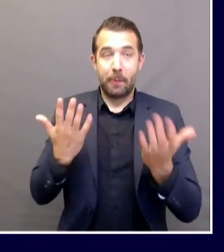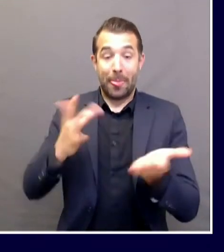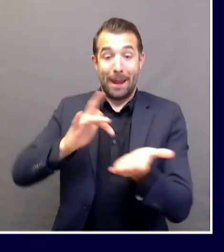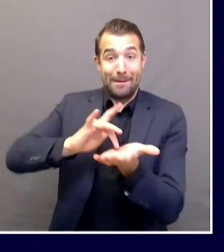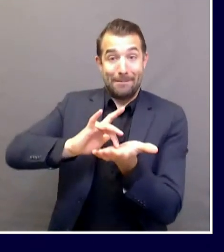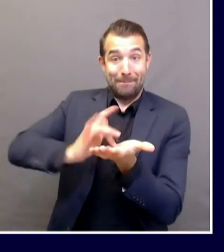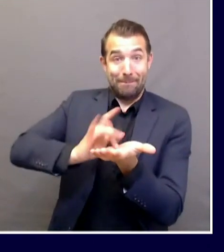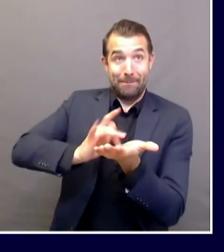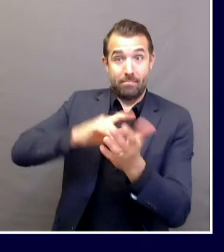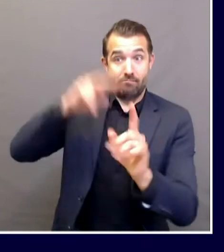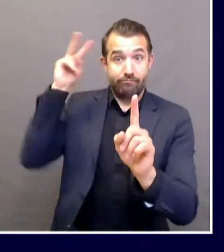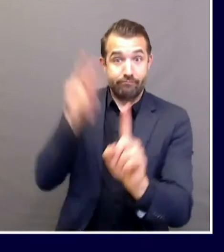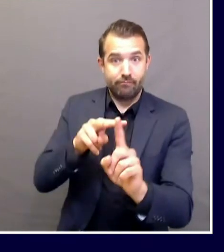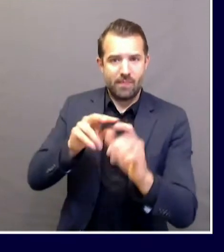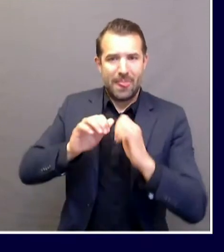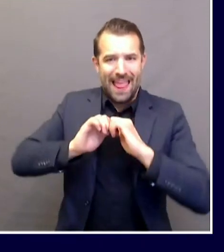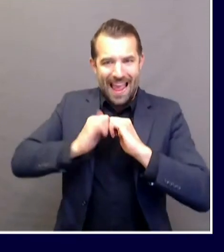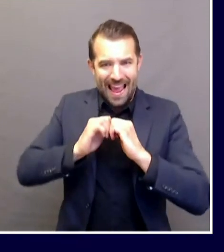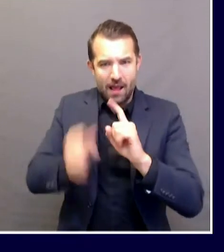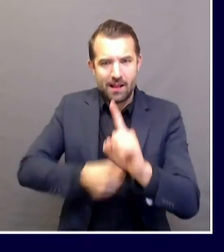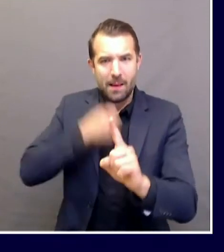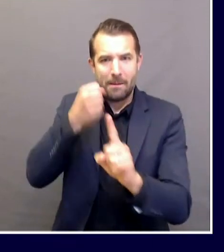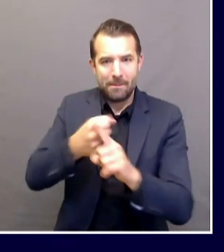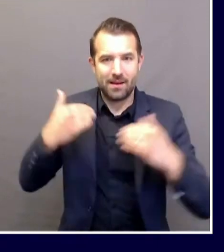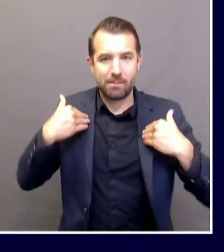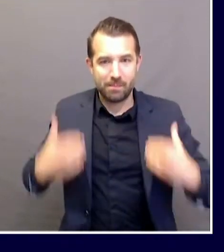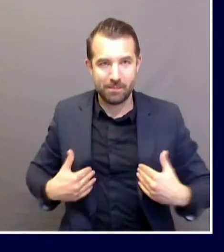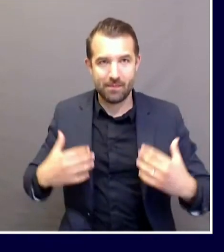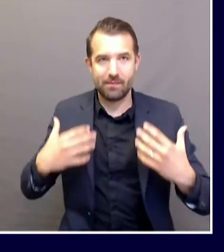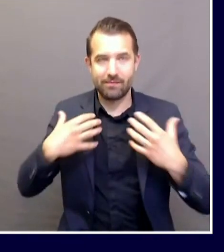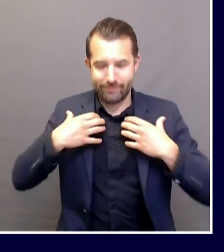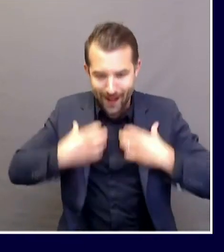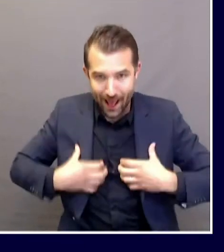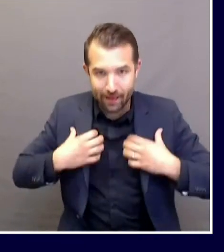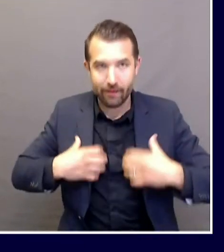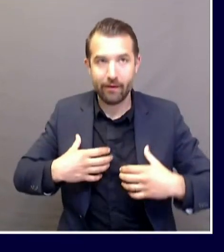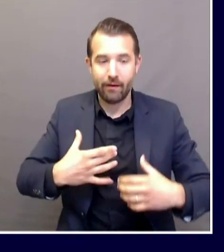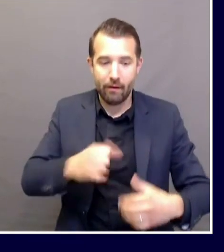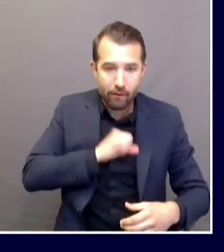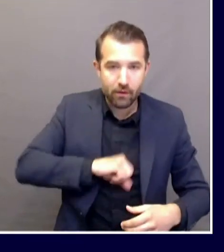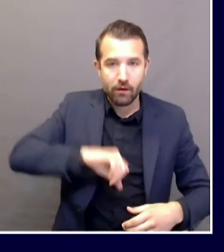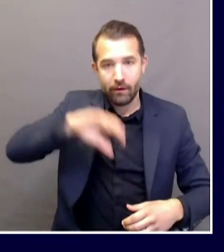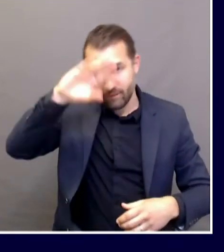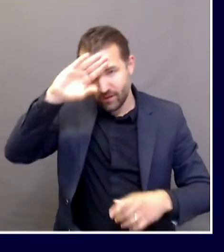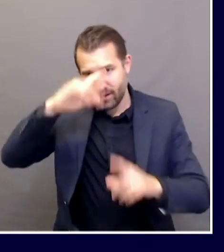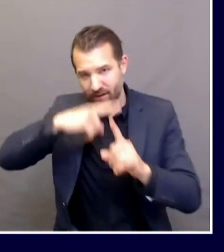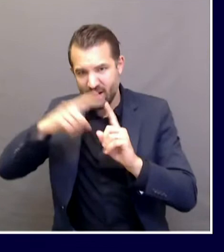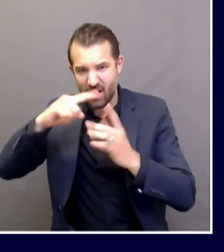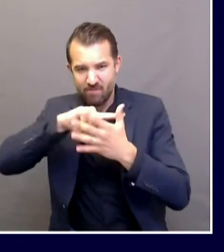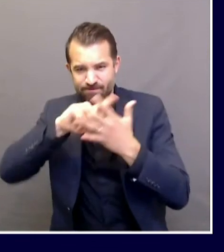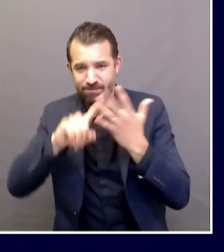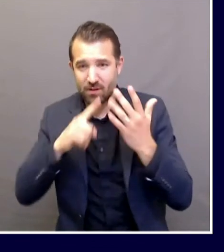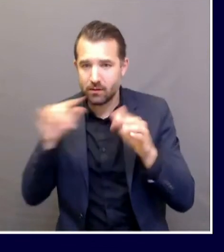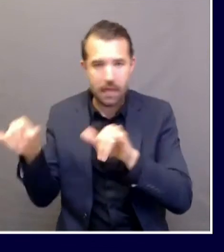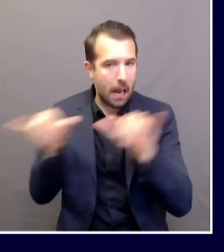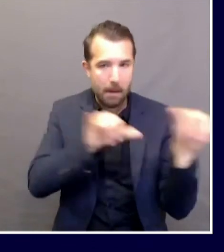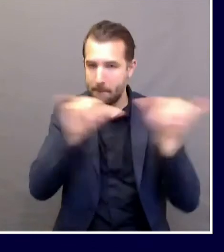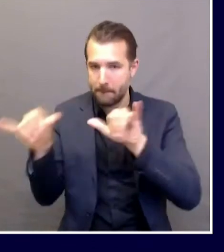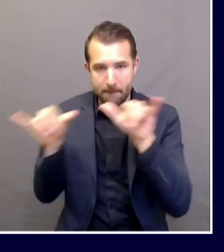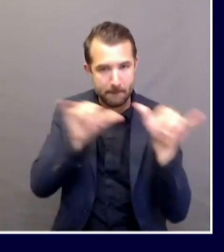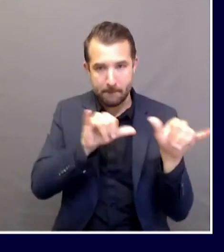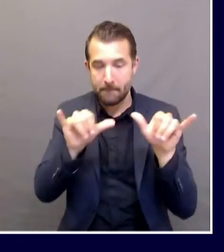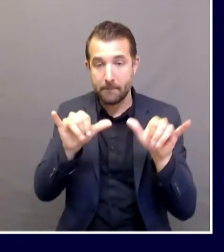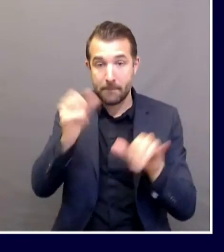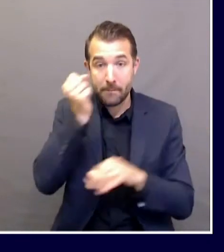rates of needing to be hospitalized or put in the intensive care unit or put on a ventilator are lower. If you're in your